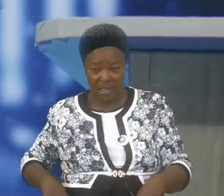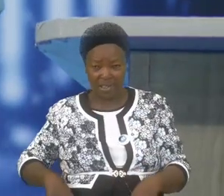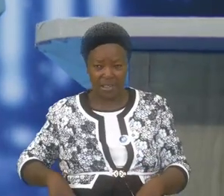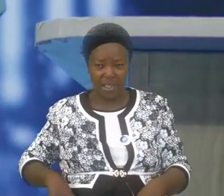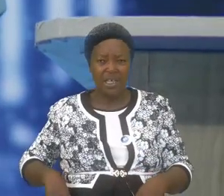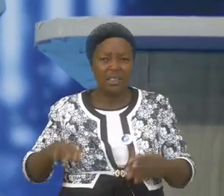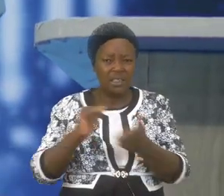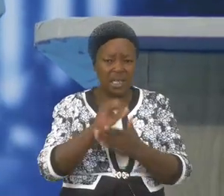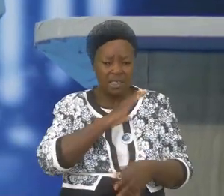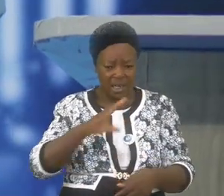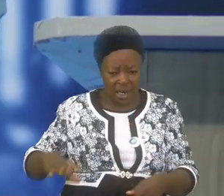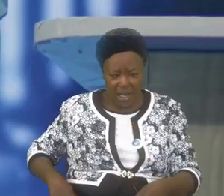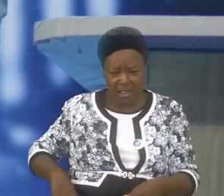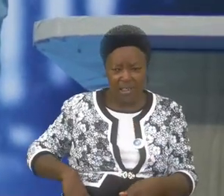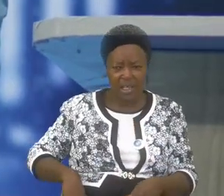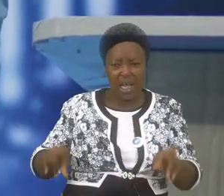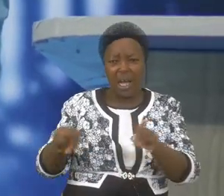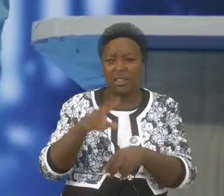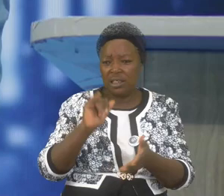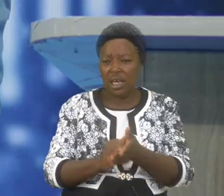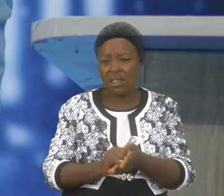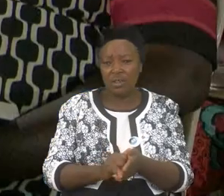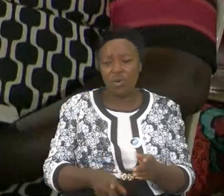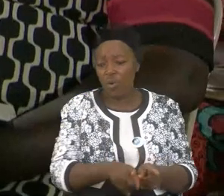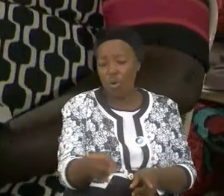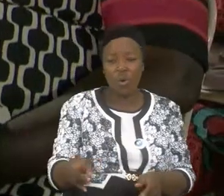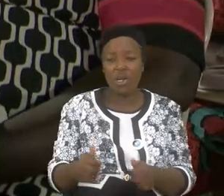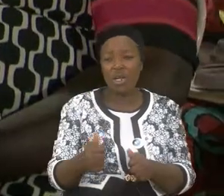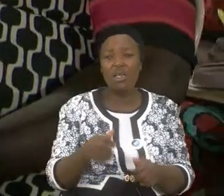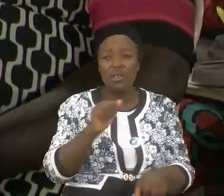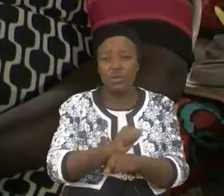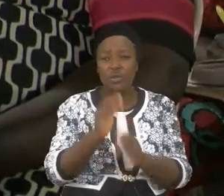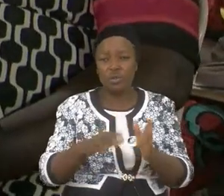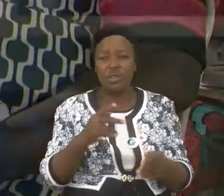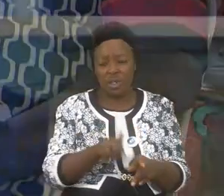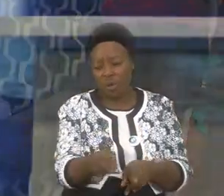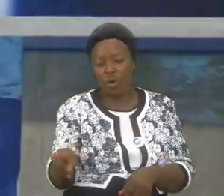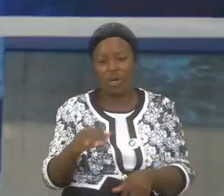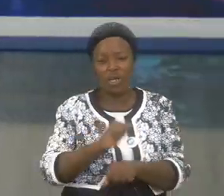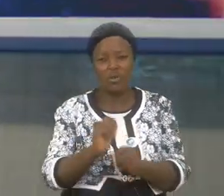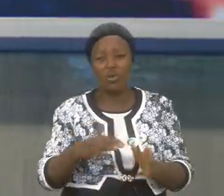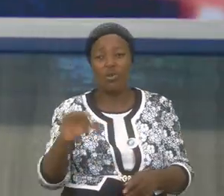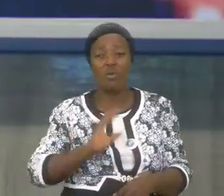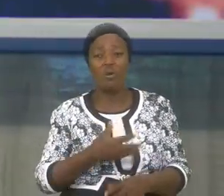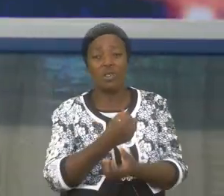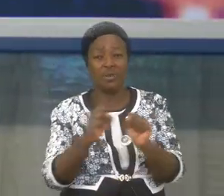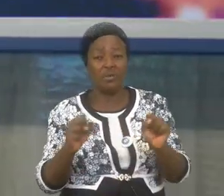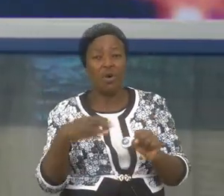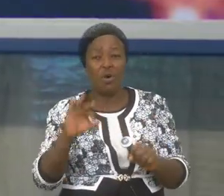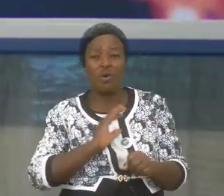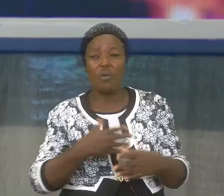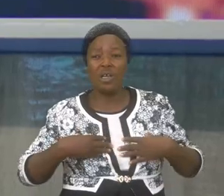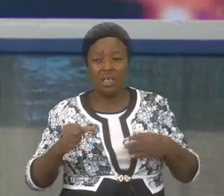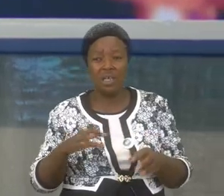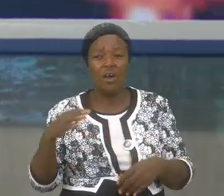of our salvation, of our healing, of our dominion, the cornerstone of our